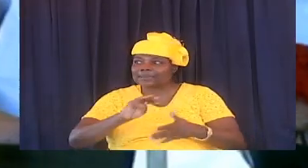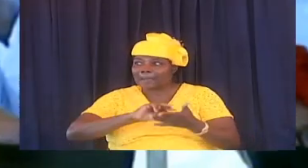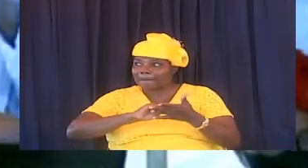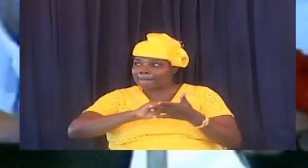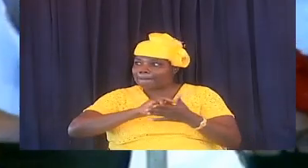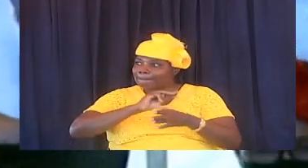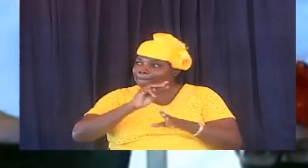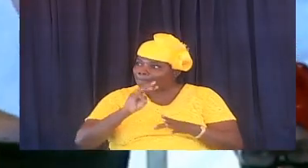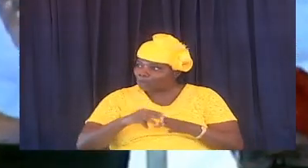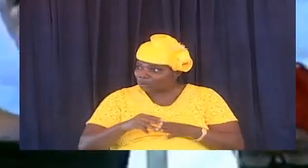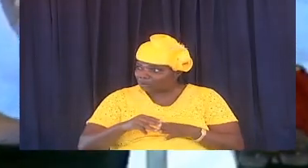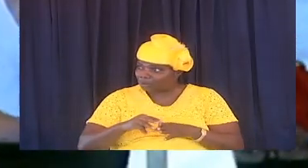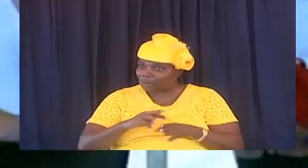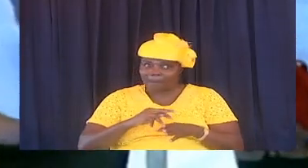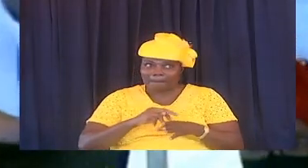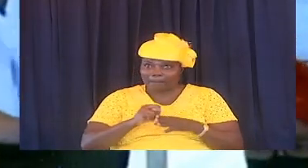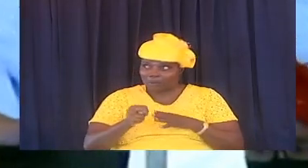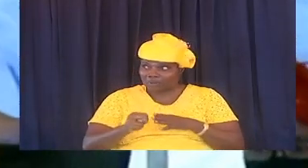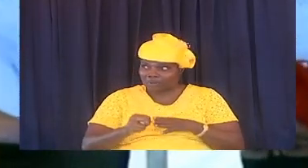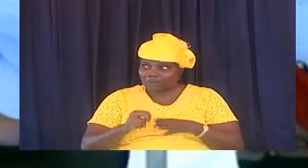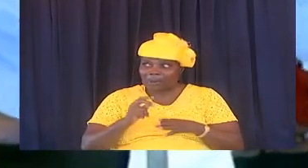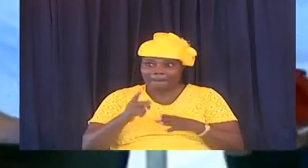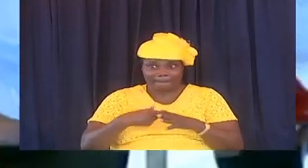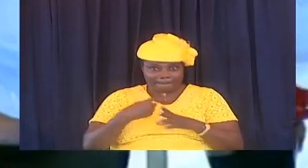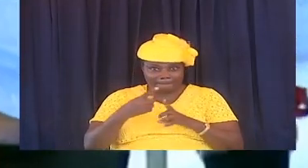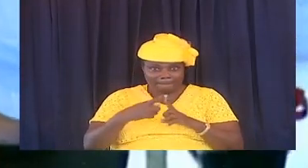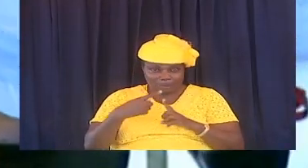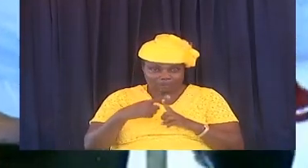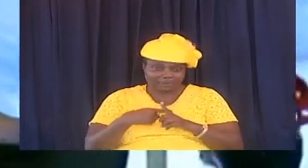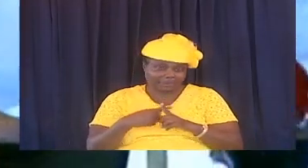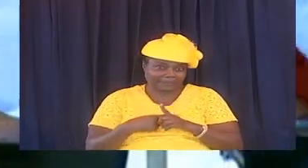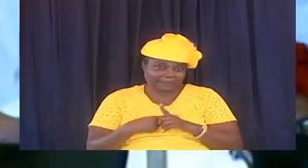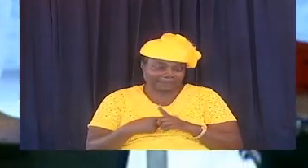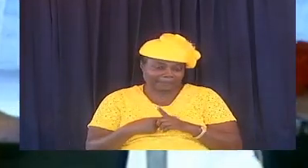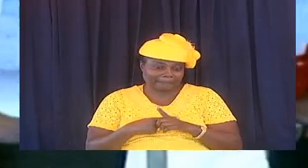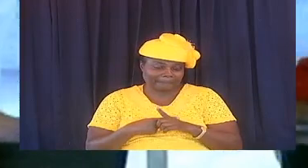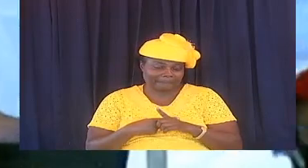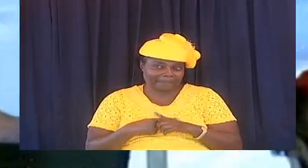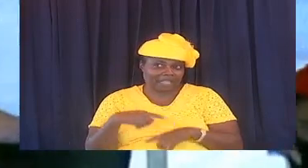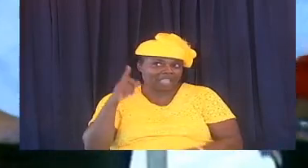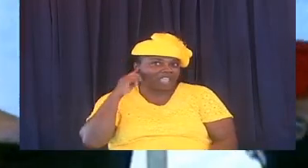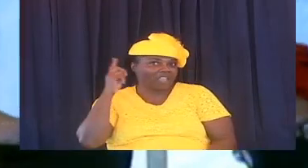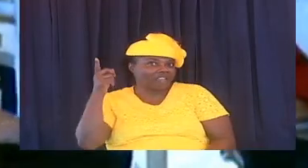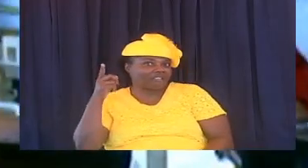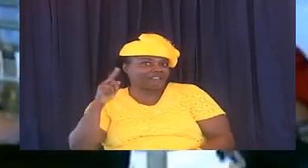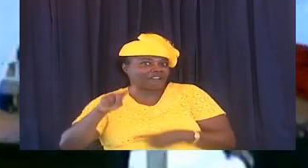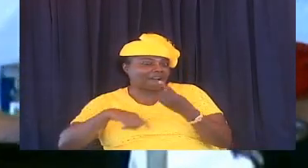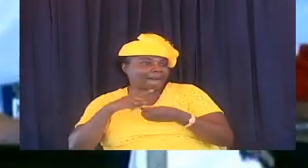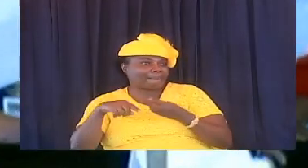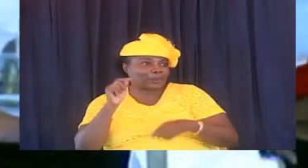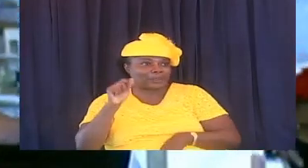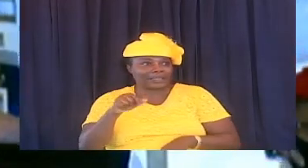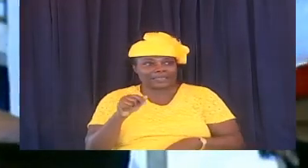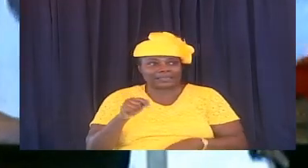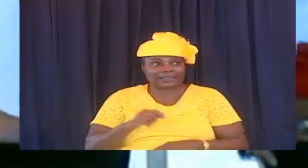sister, we can go through. The Lord bless you. You're going to hear more about this. Let's continue to worship him in